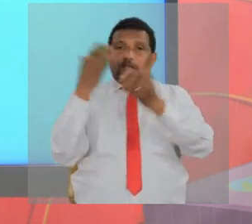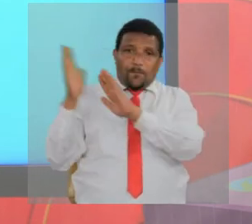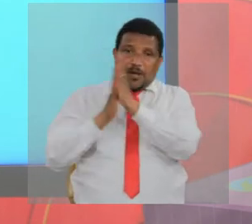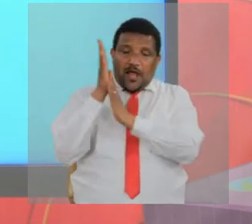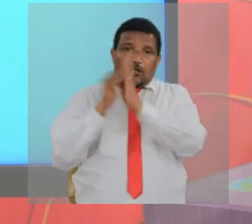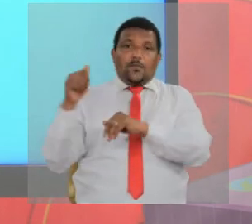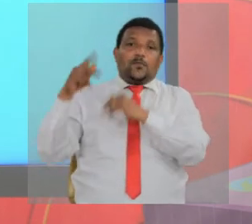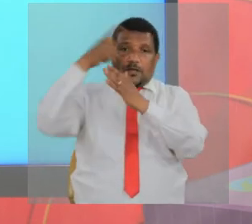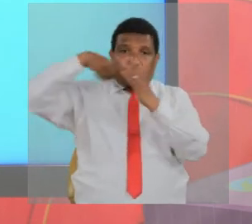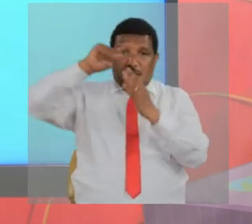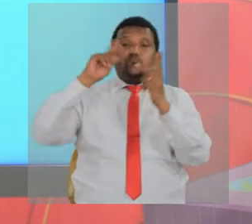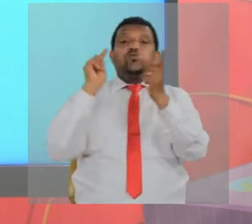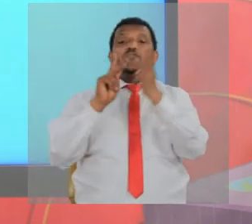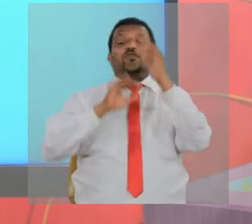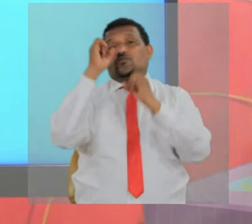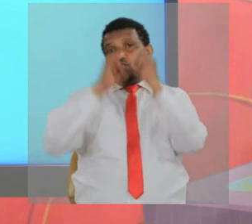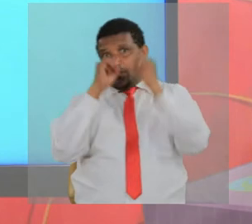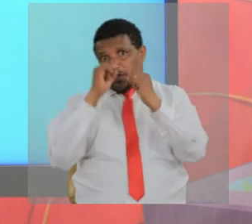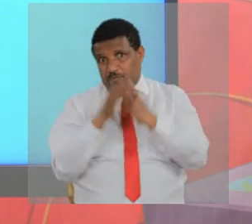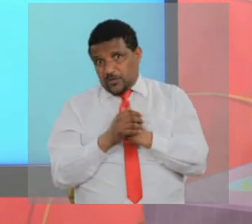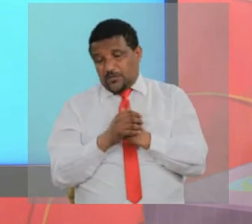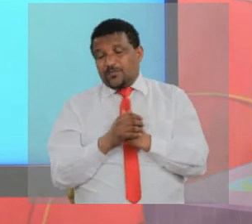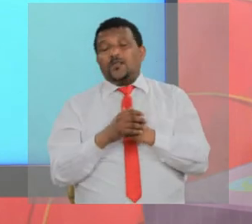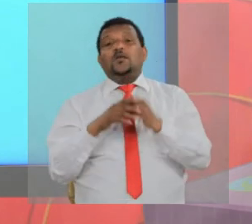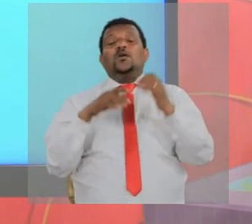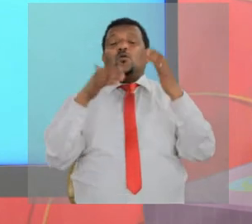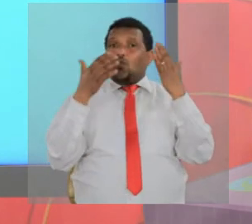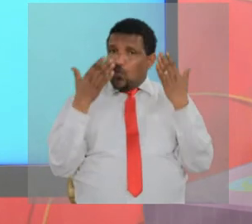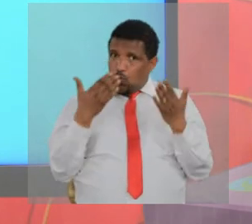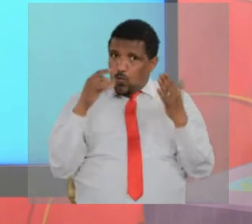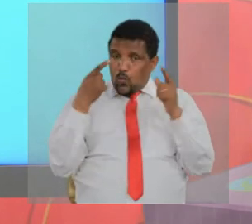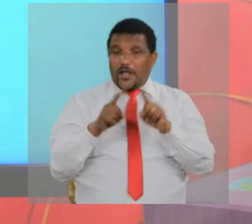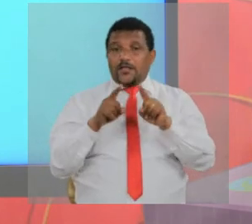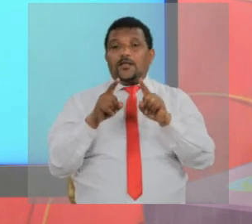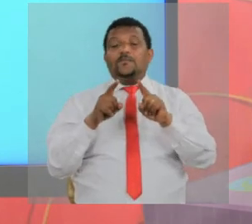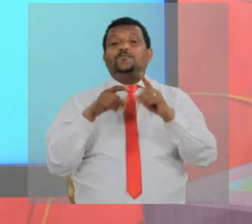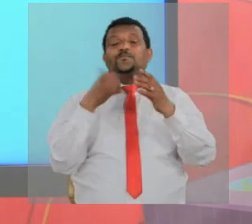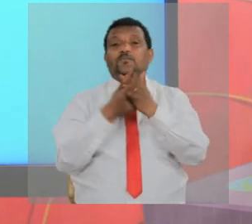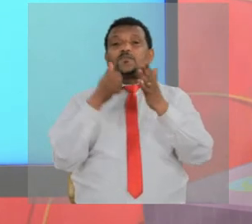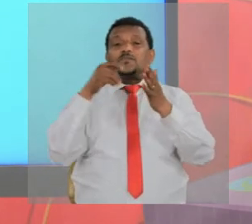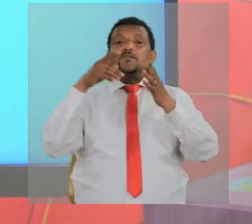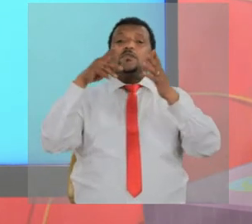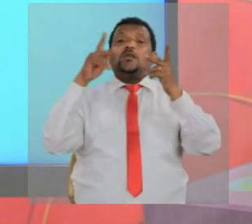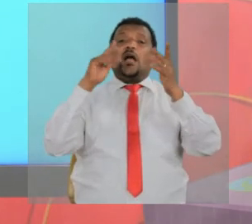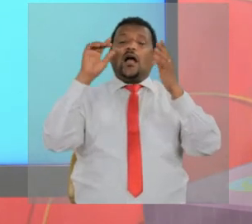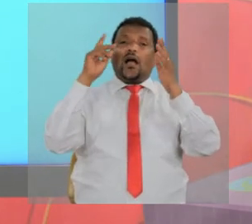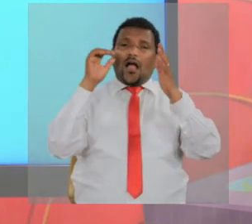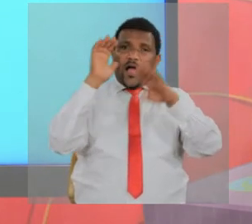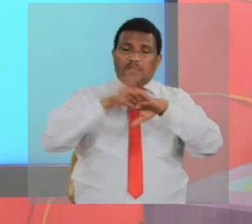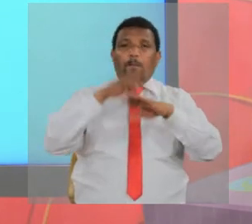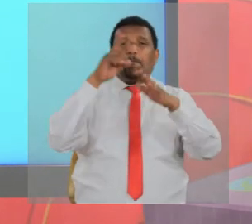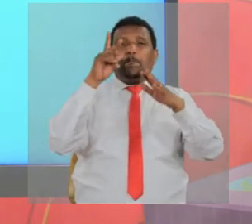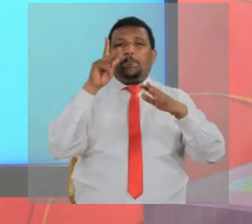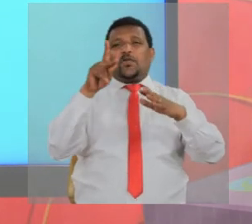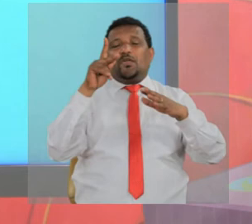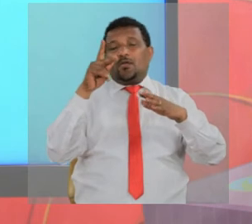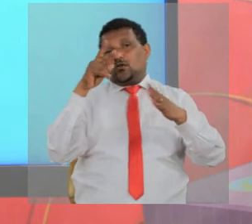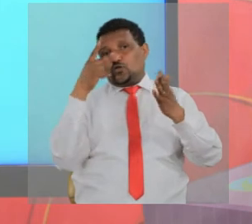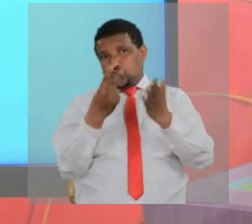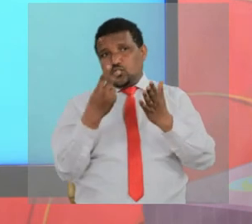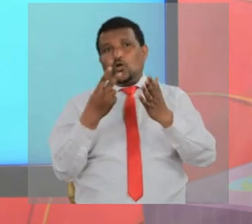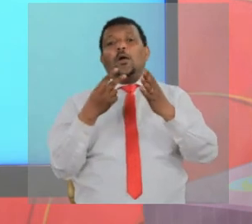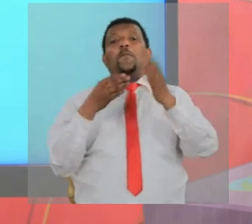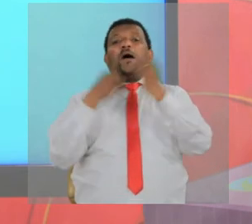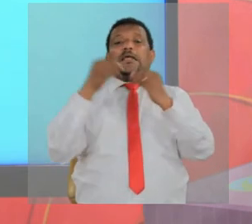perfectly competitive firm. When the price is at P2, then the market price is above the average cost